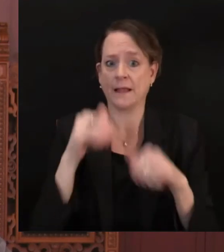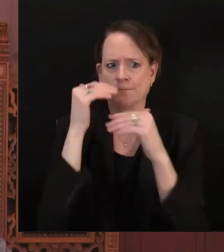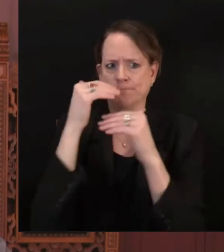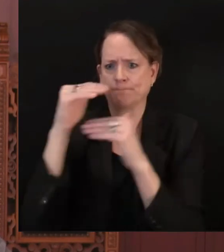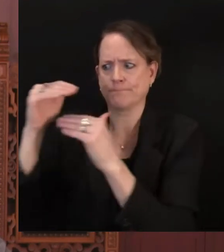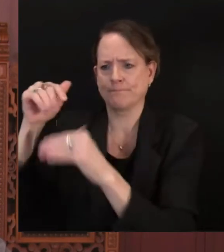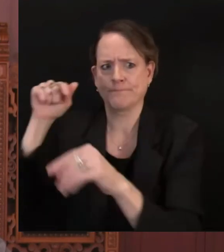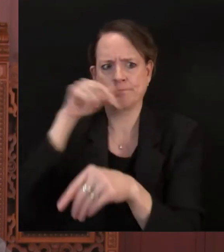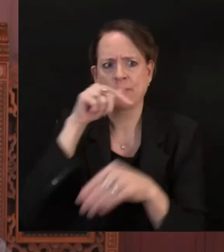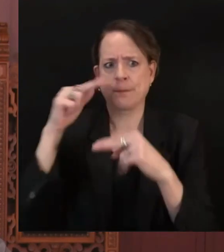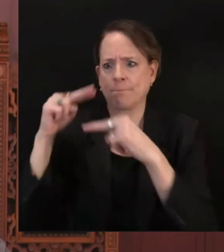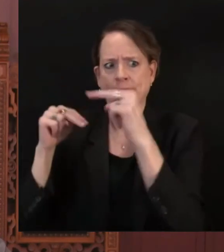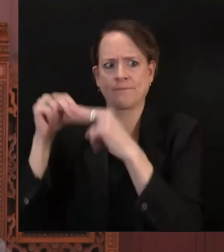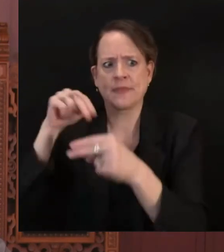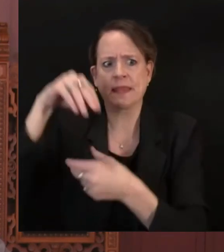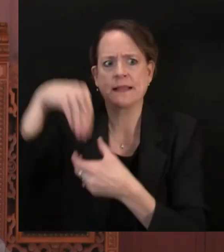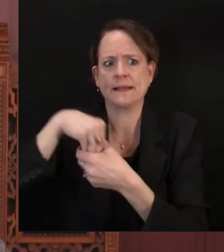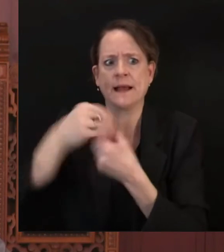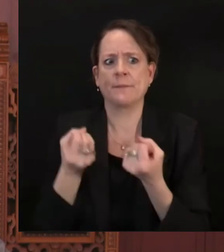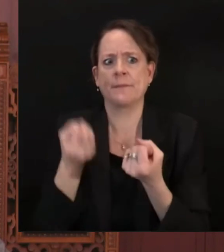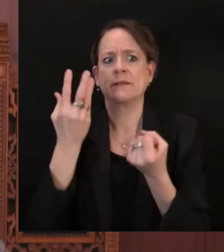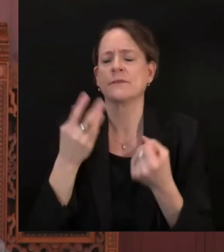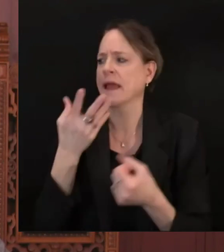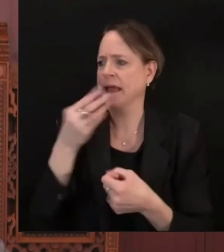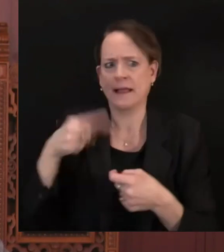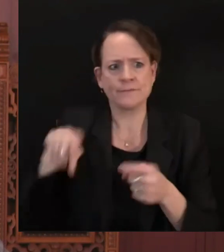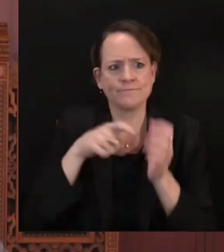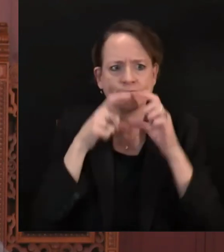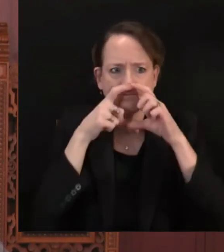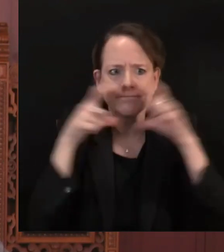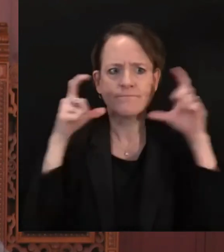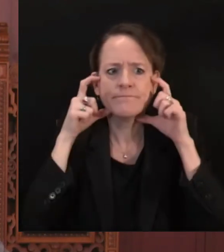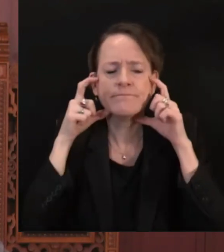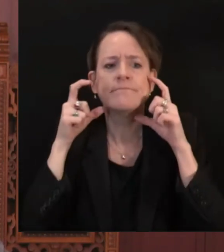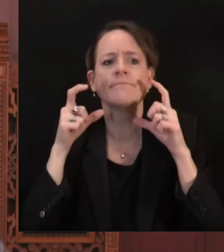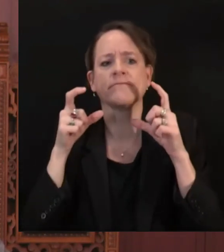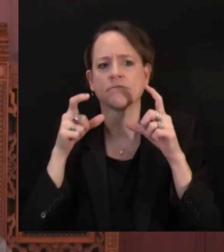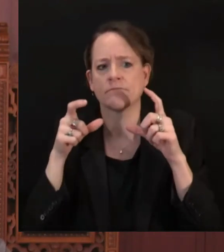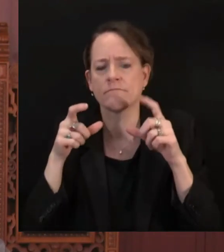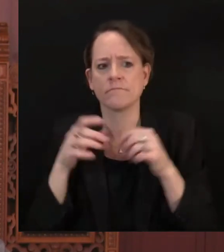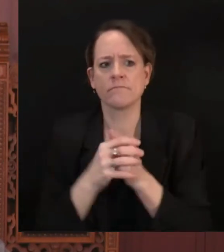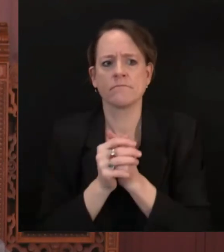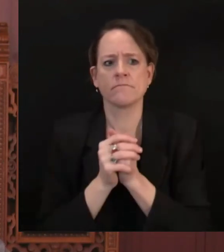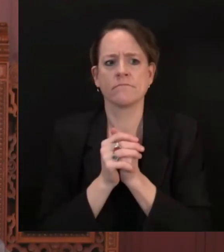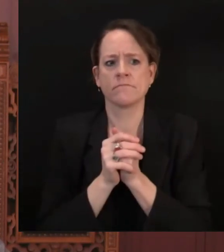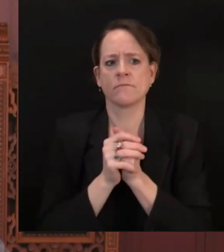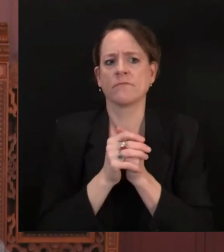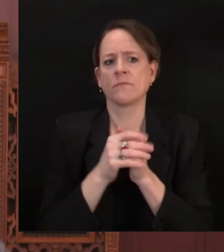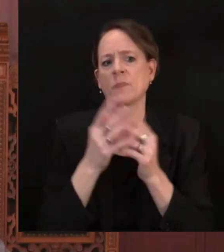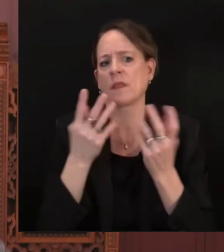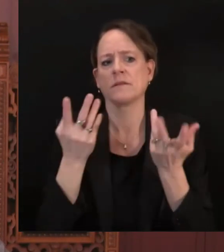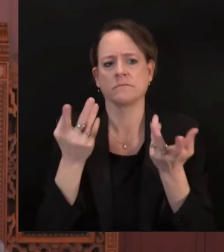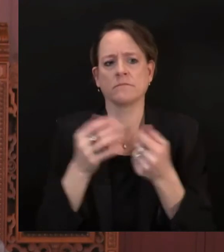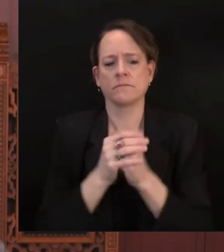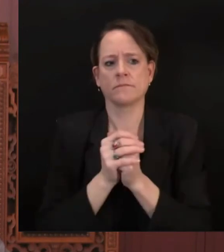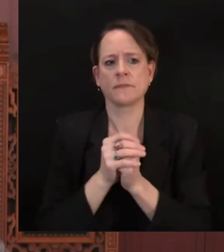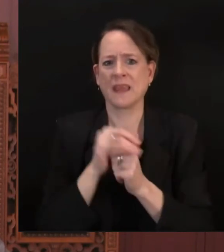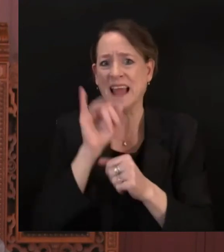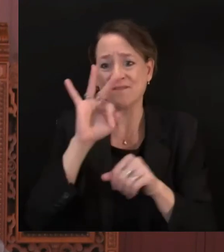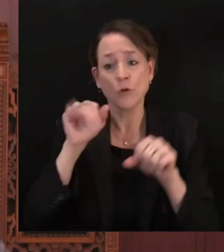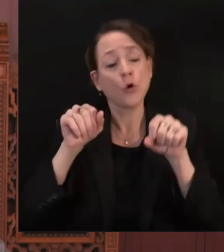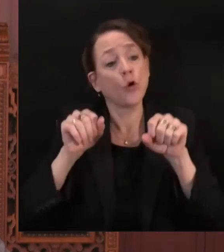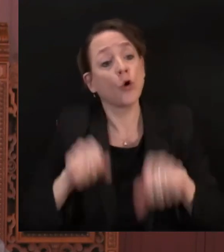people, whether it's inside or other situations, certainly we would. I mean, just